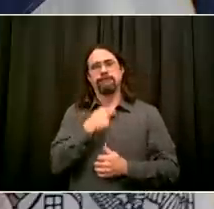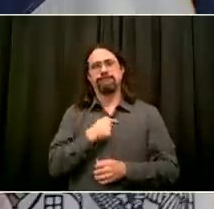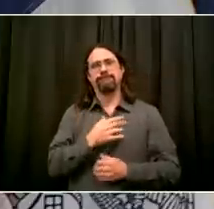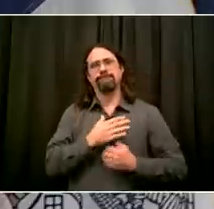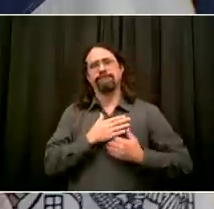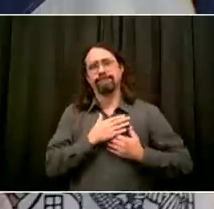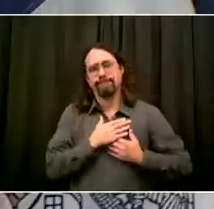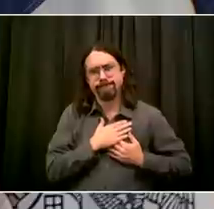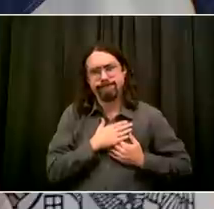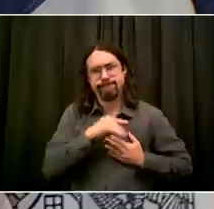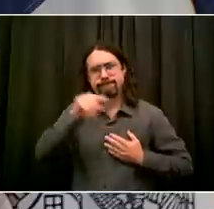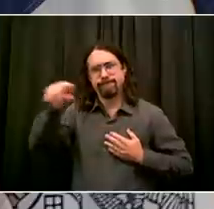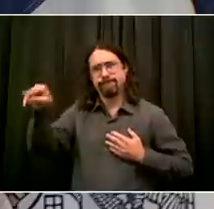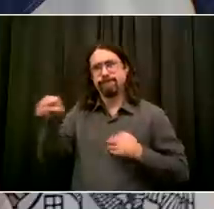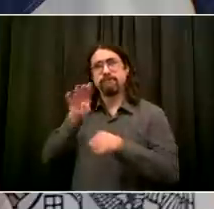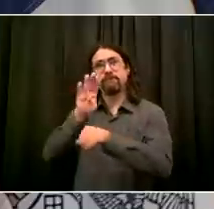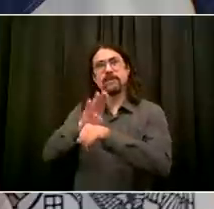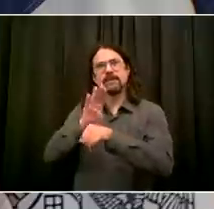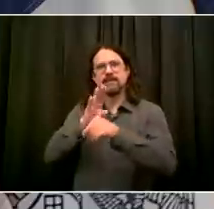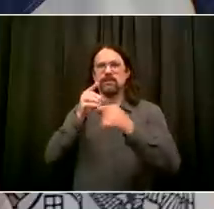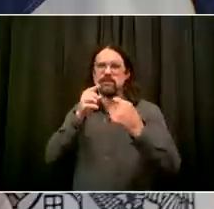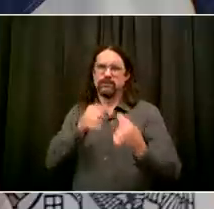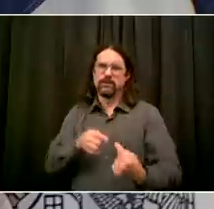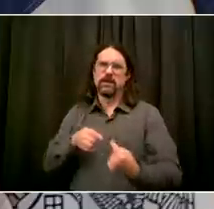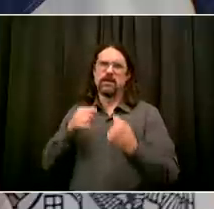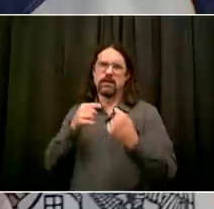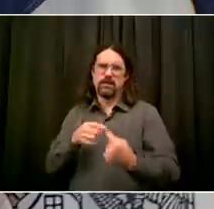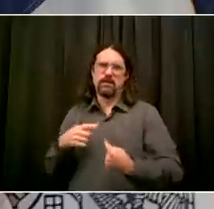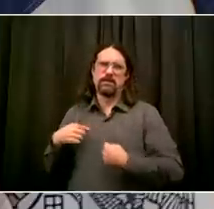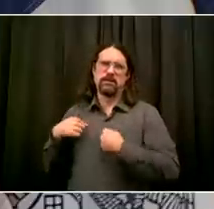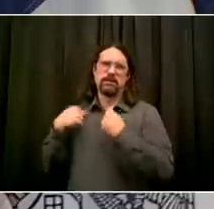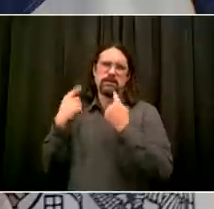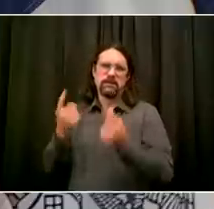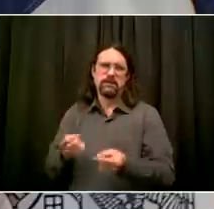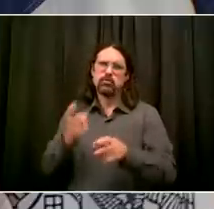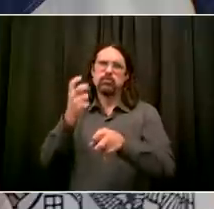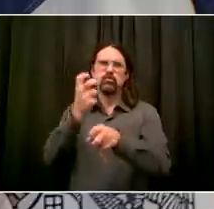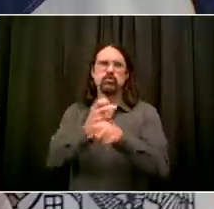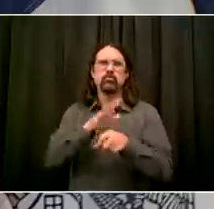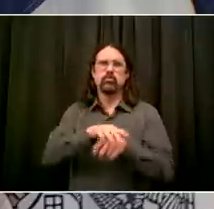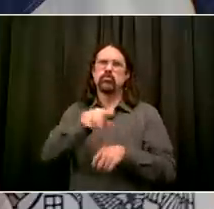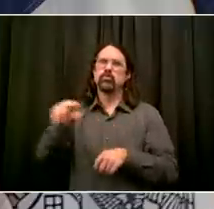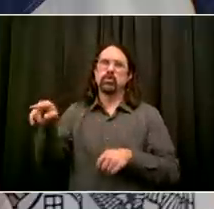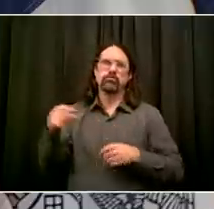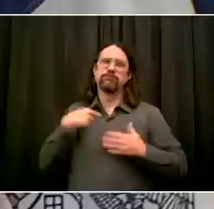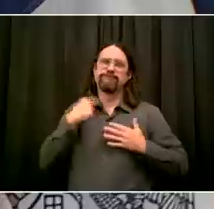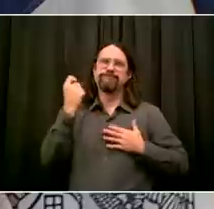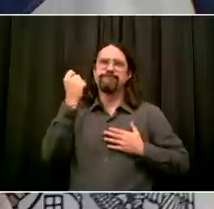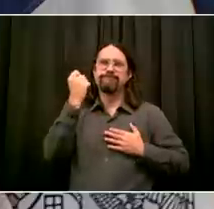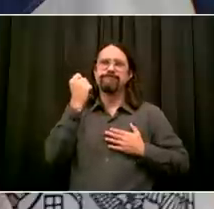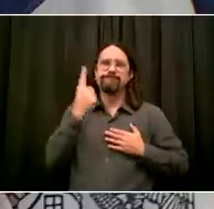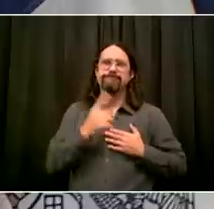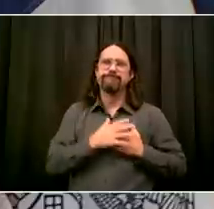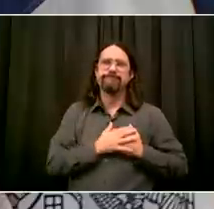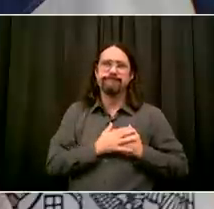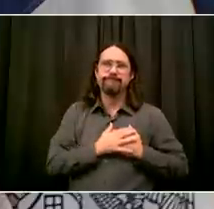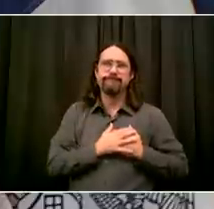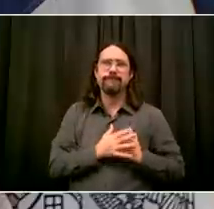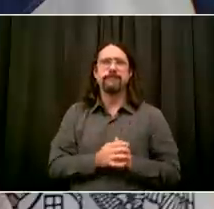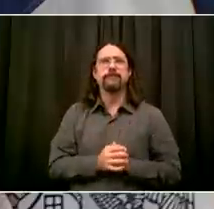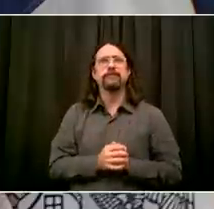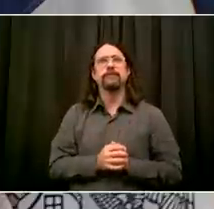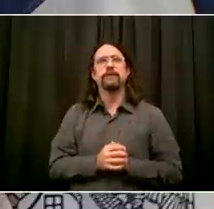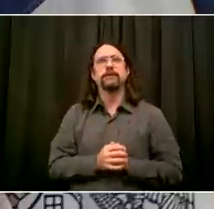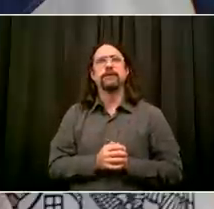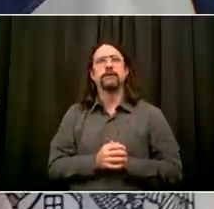for a few weeks is painful for everyone. I have empathy for them, and I agree they don't have the clear information they need. I want to